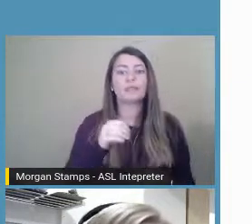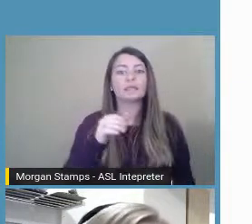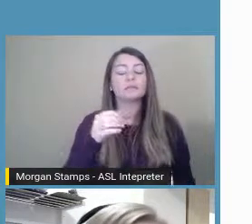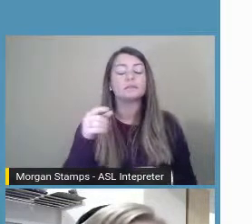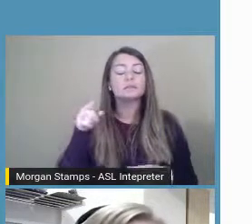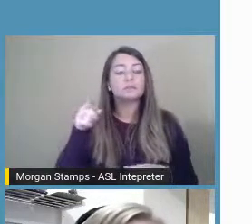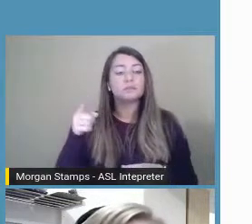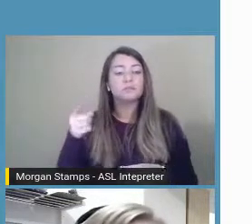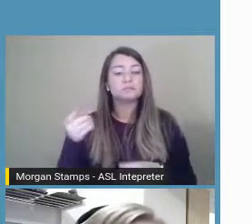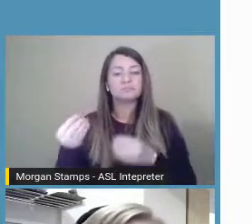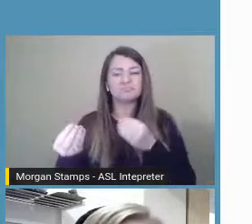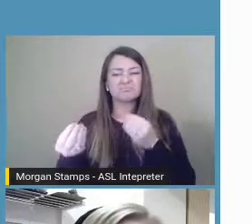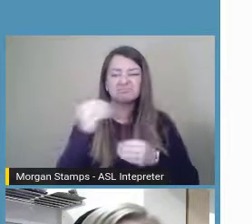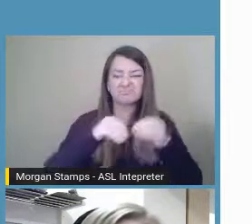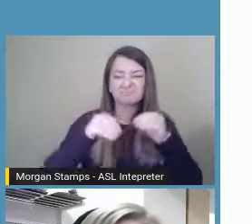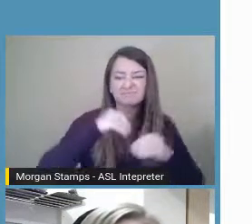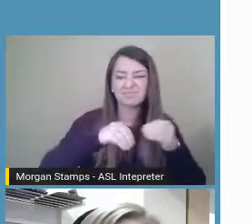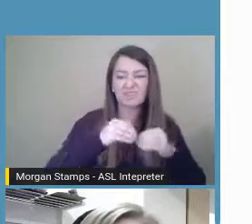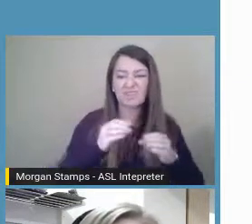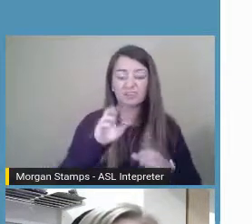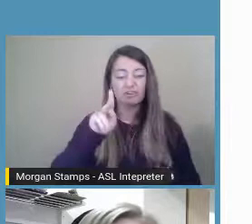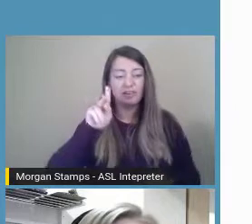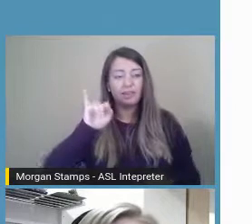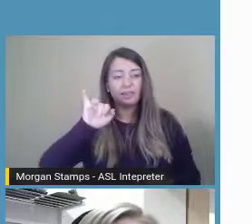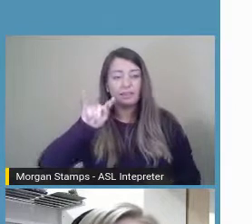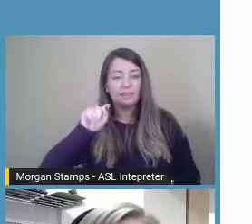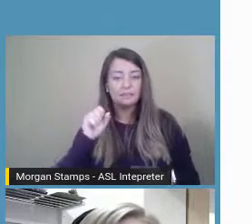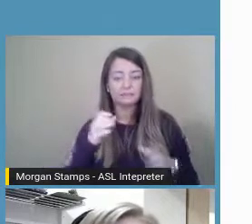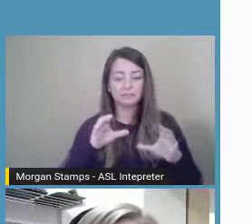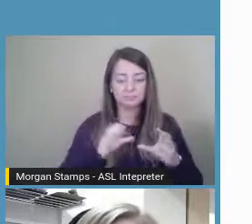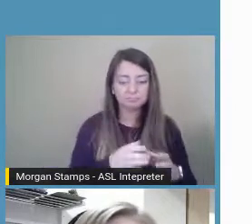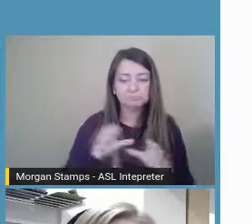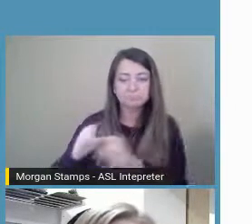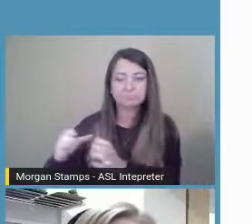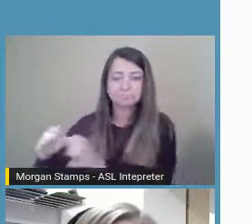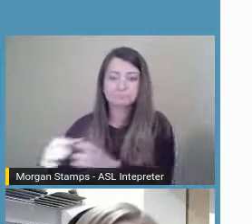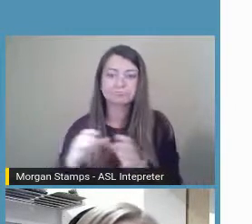of Zoom with endless options for future featured crafts